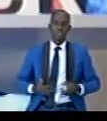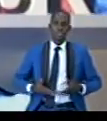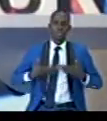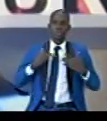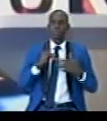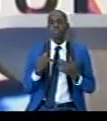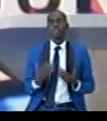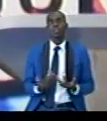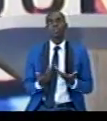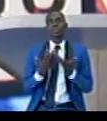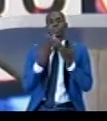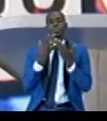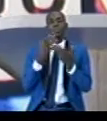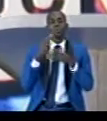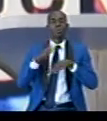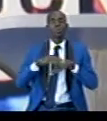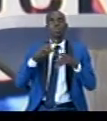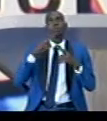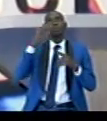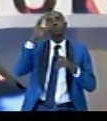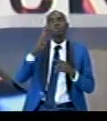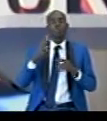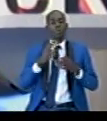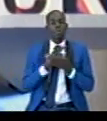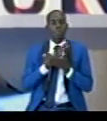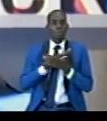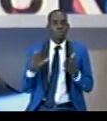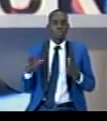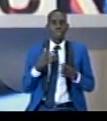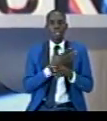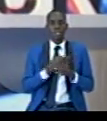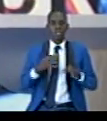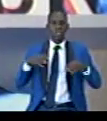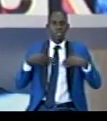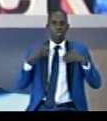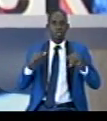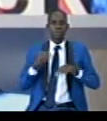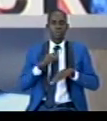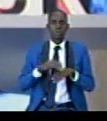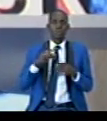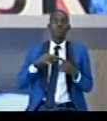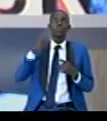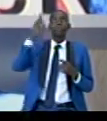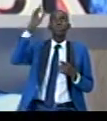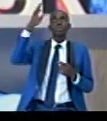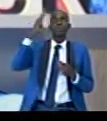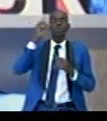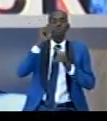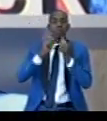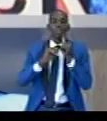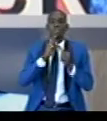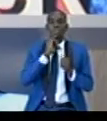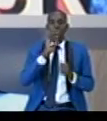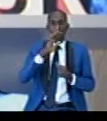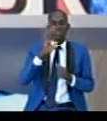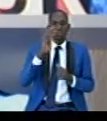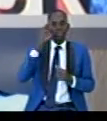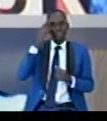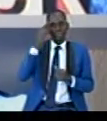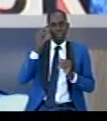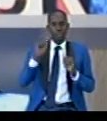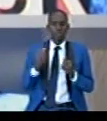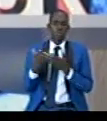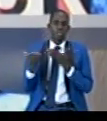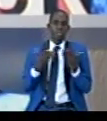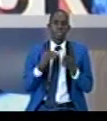unto God, holy, acceptable unto God, which is your reasonable service. And then